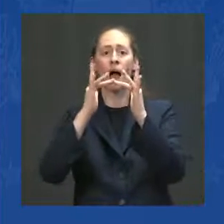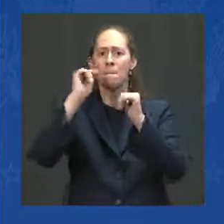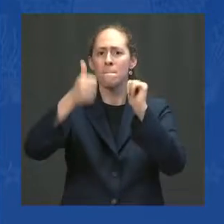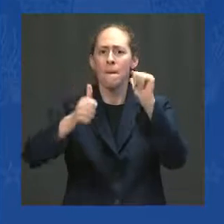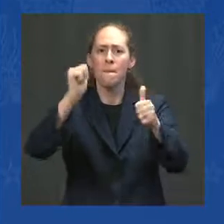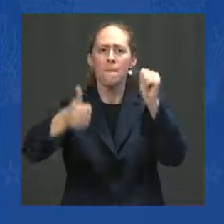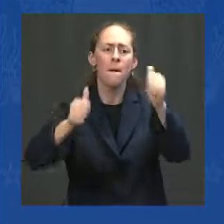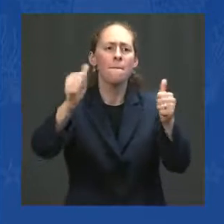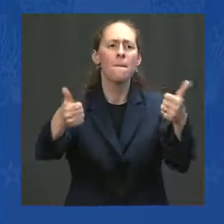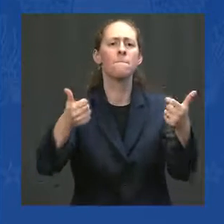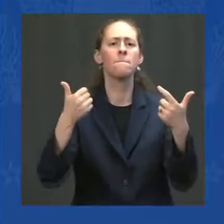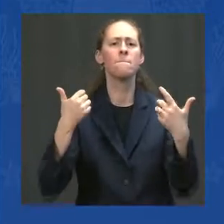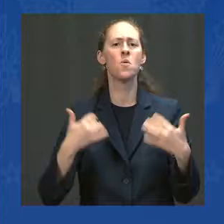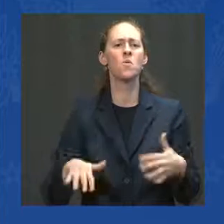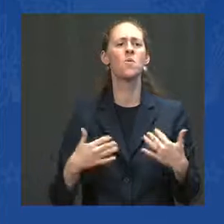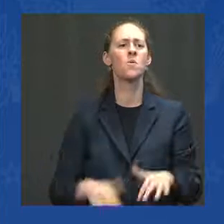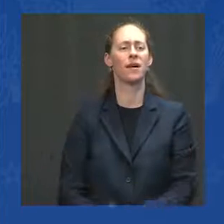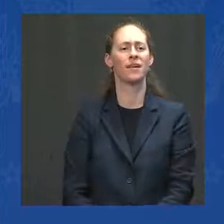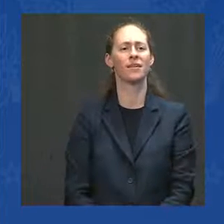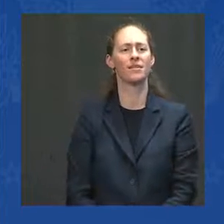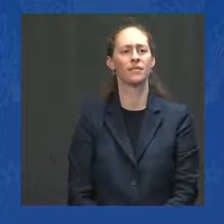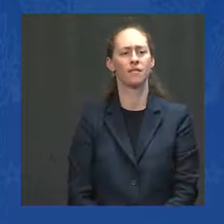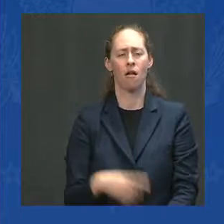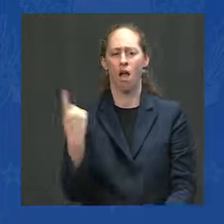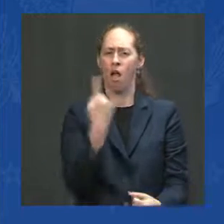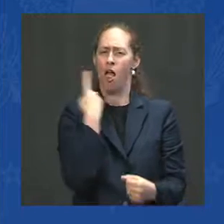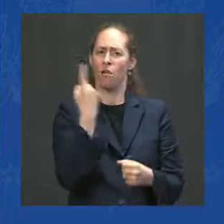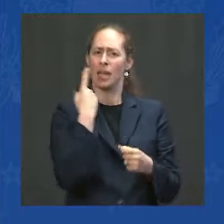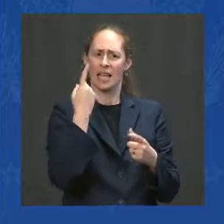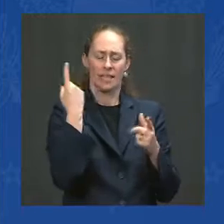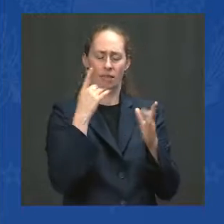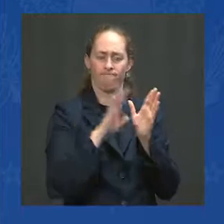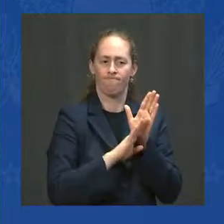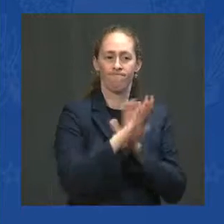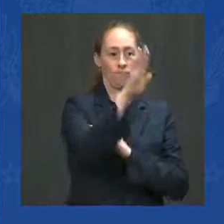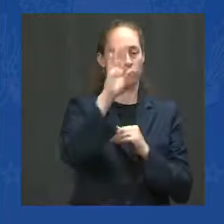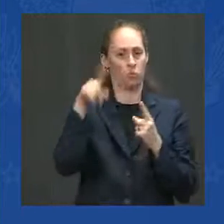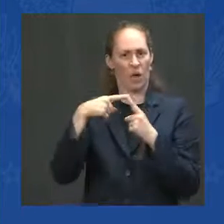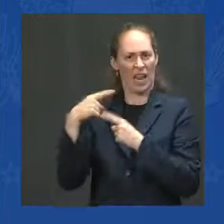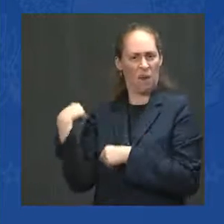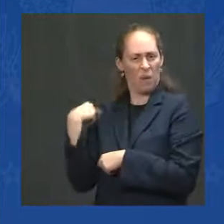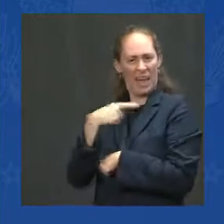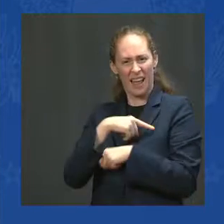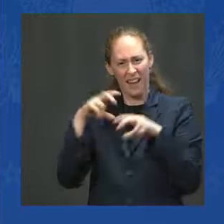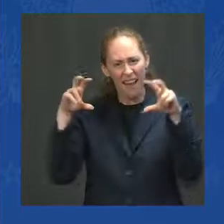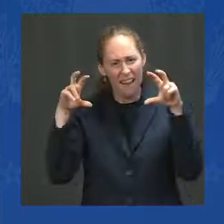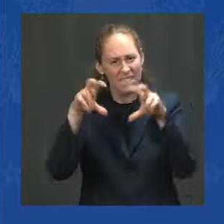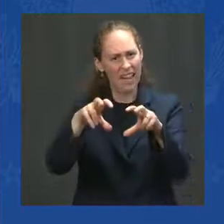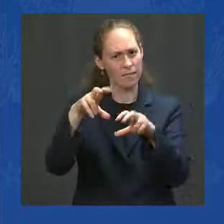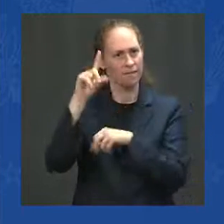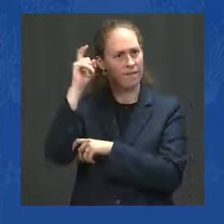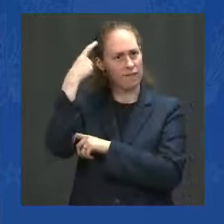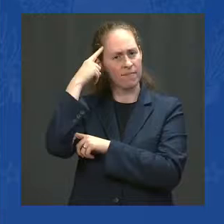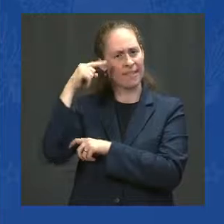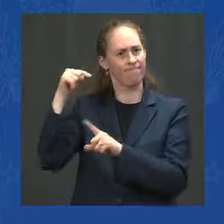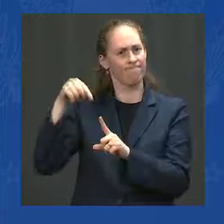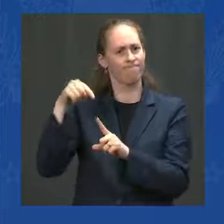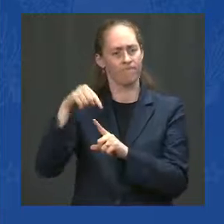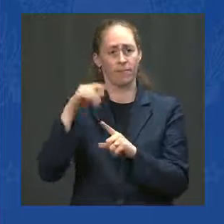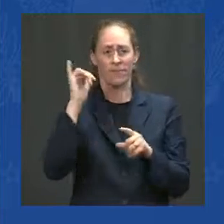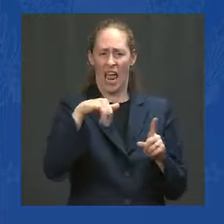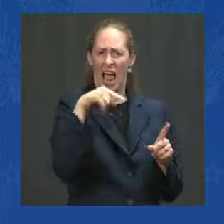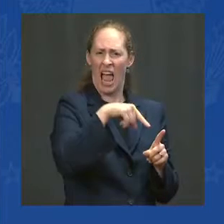progress when we invest in America itself. And that's what this infrastructure bill does.